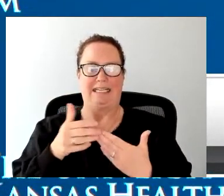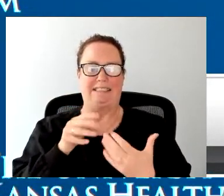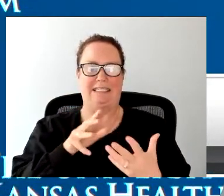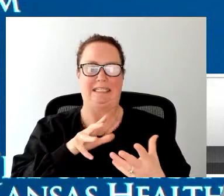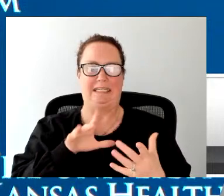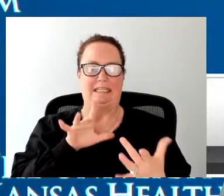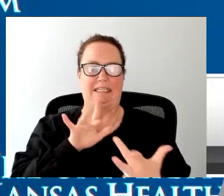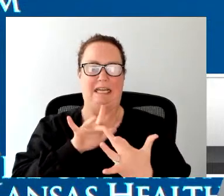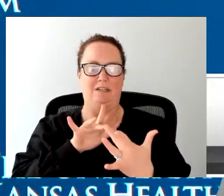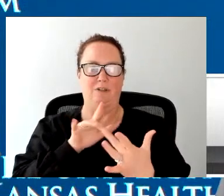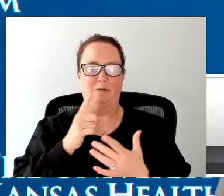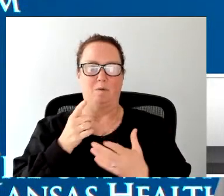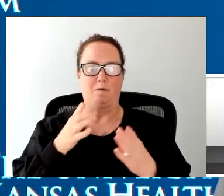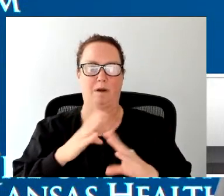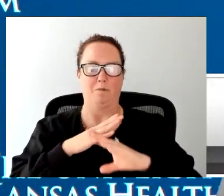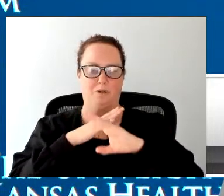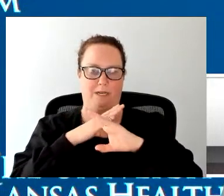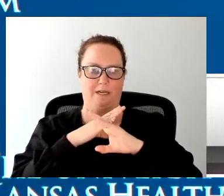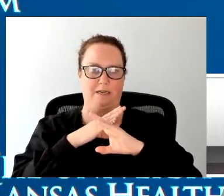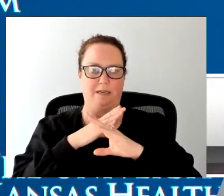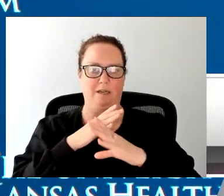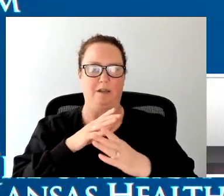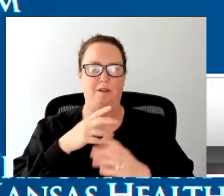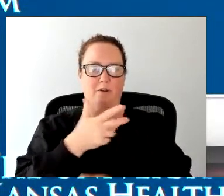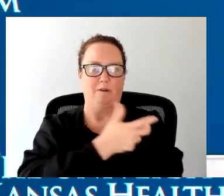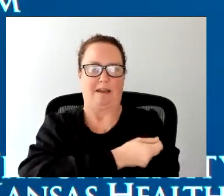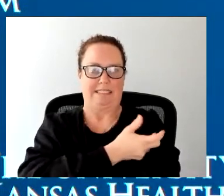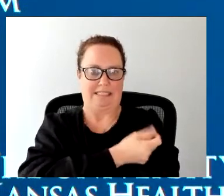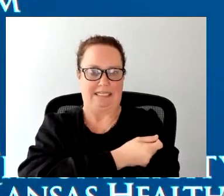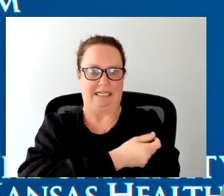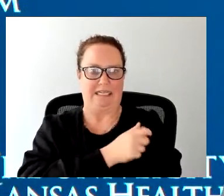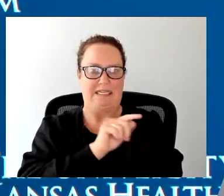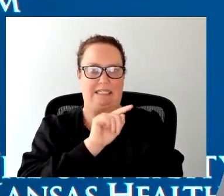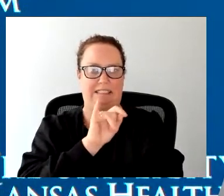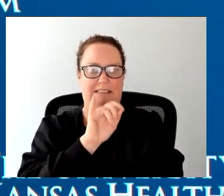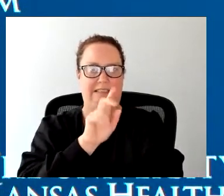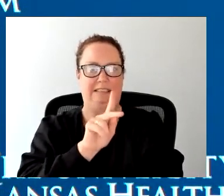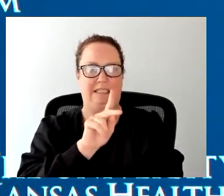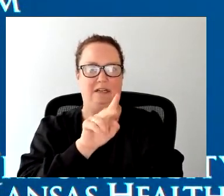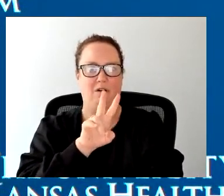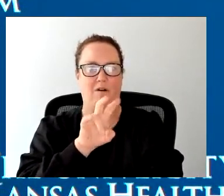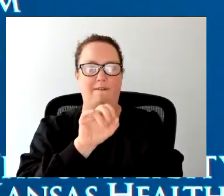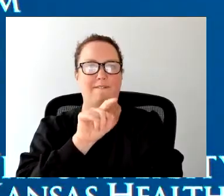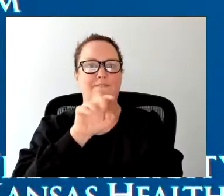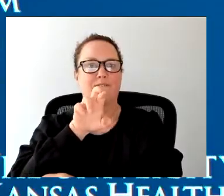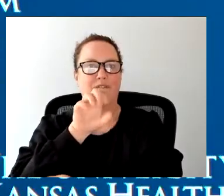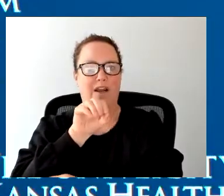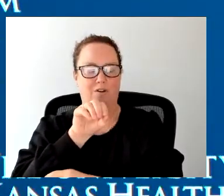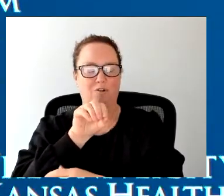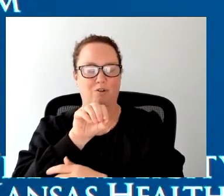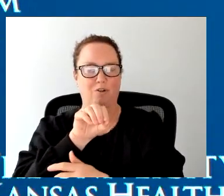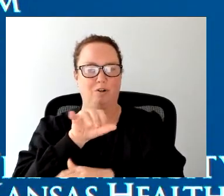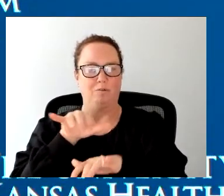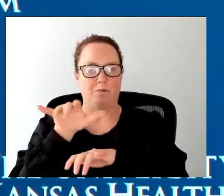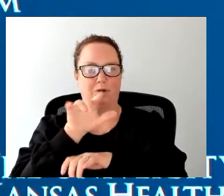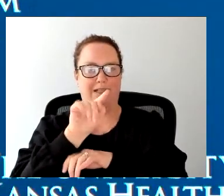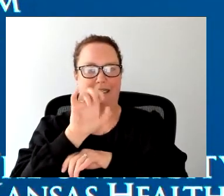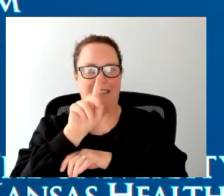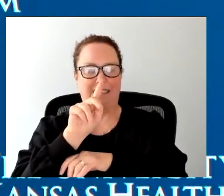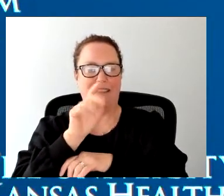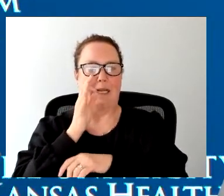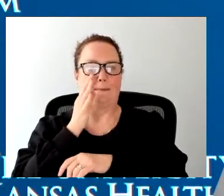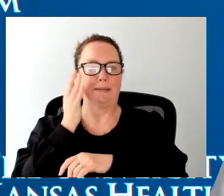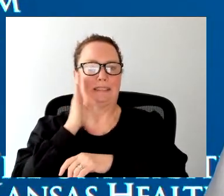one way to protect yourself, and that's through vaccination. Tick-borne or vector-borne diseases like ticks and mosquitoes, which can